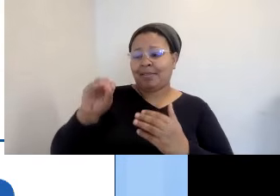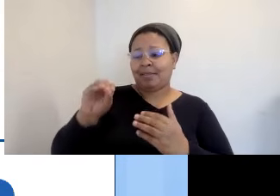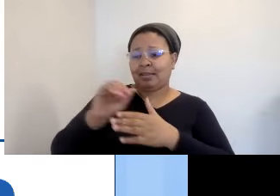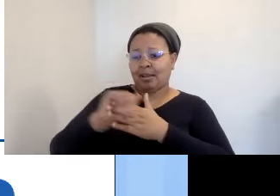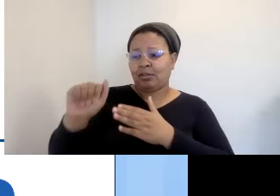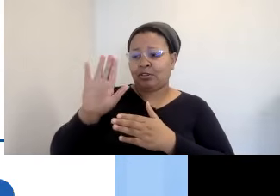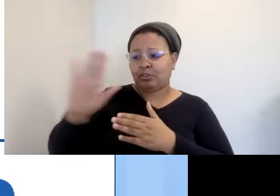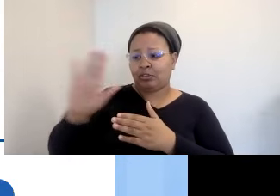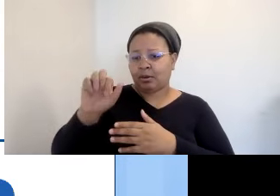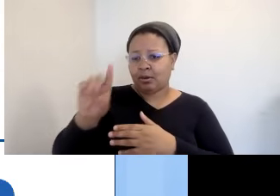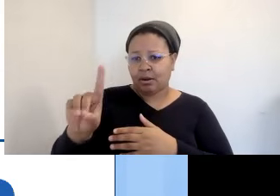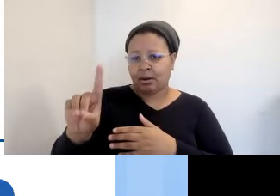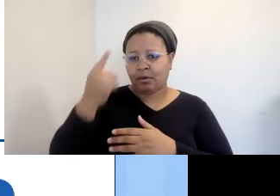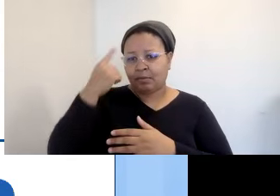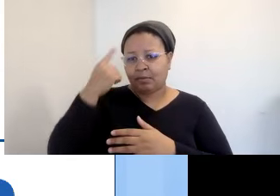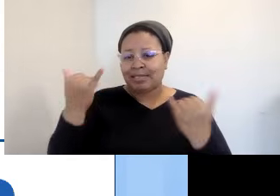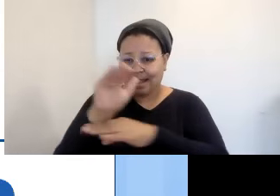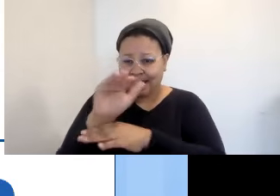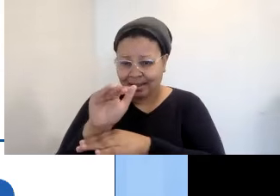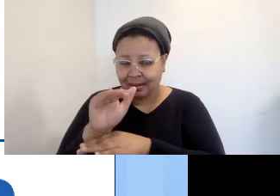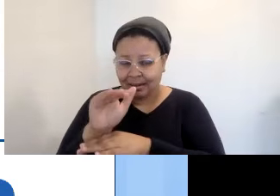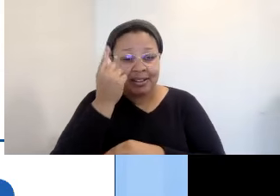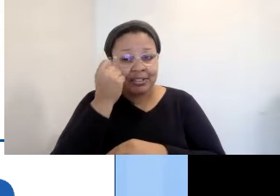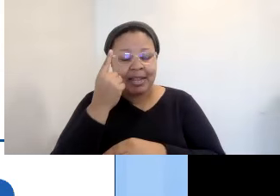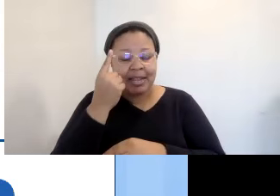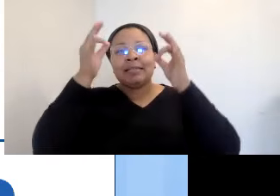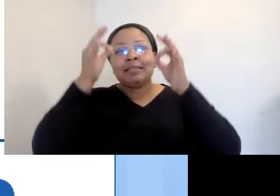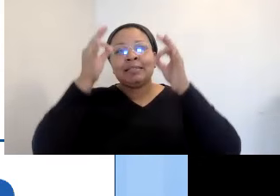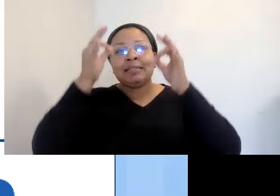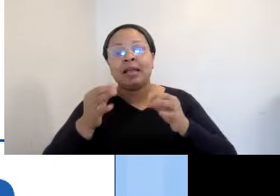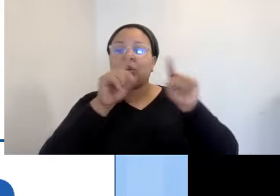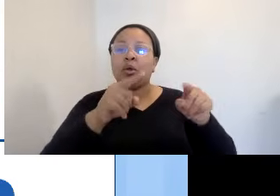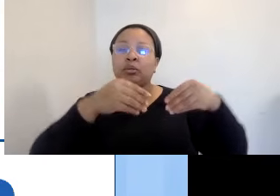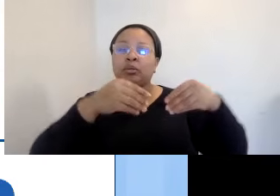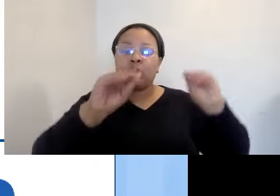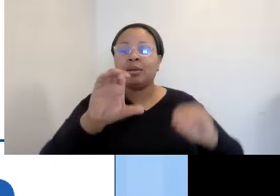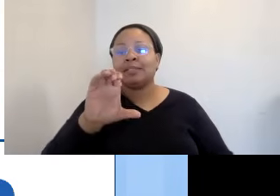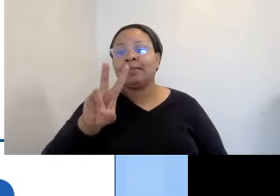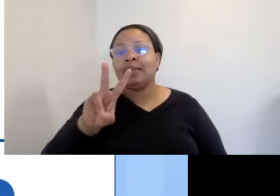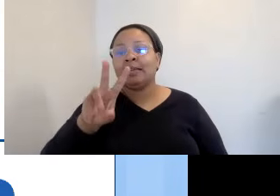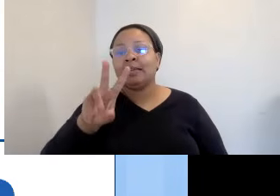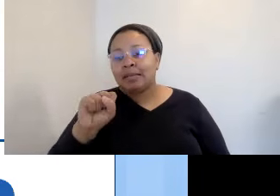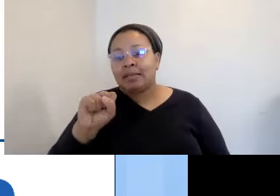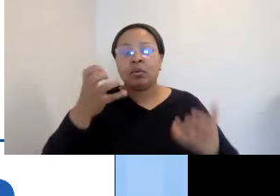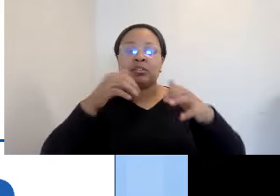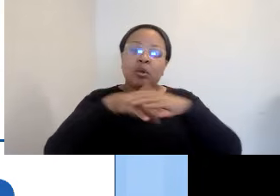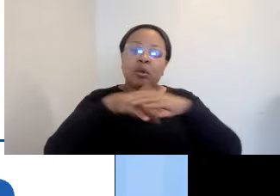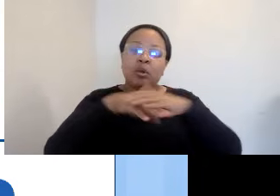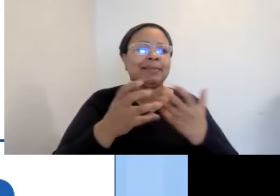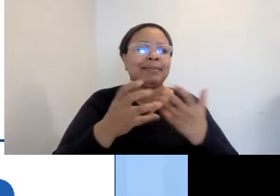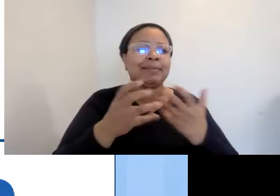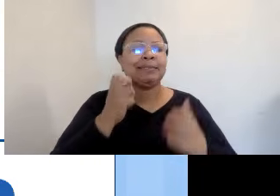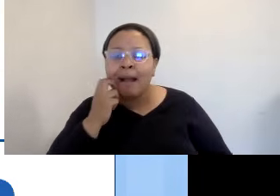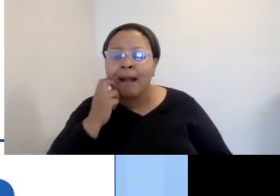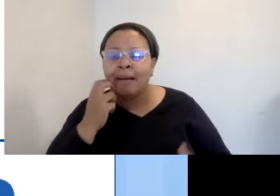tonight. However, they decide to stop by a store, CVS or something. He wants to run in and get some gum.